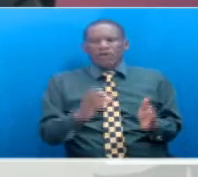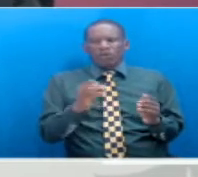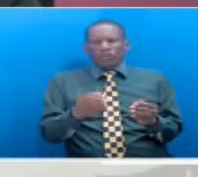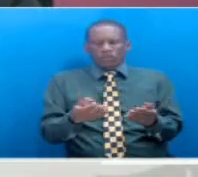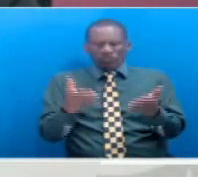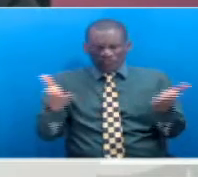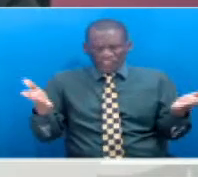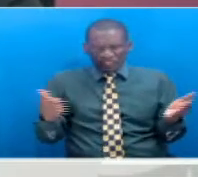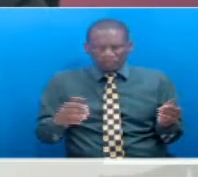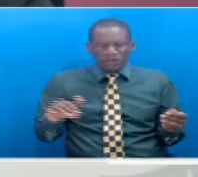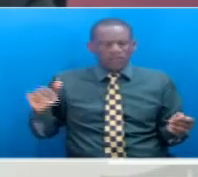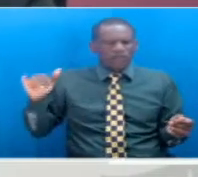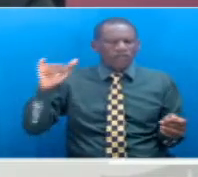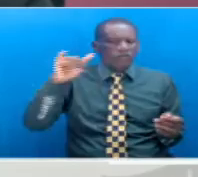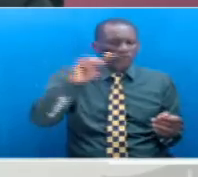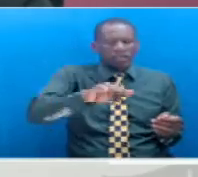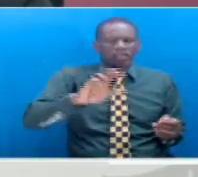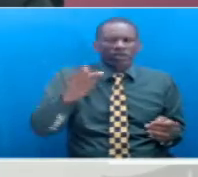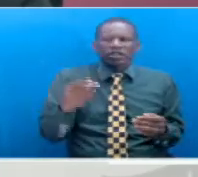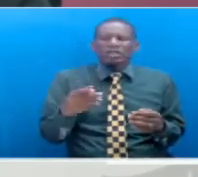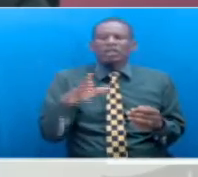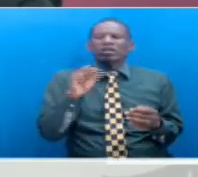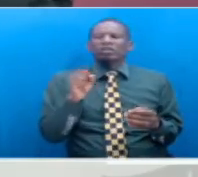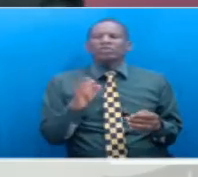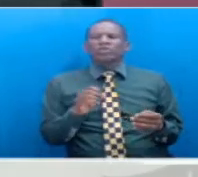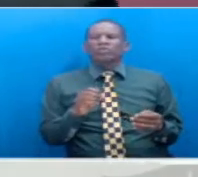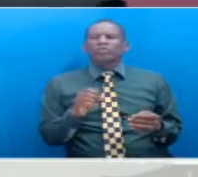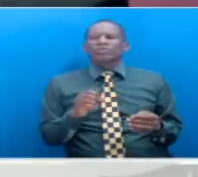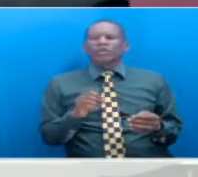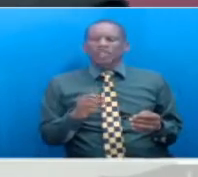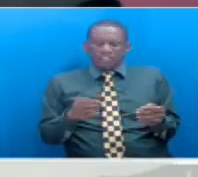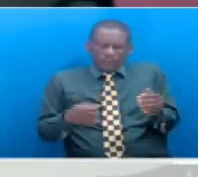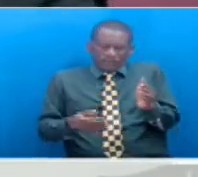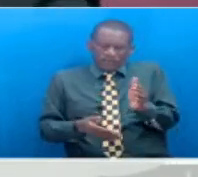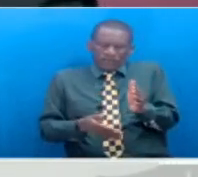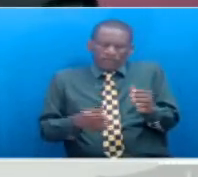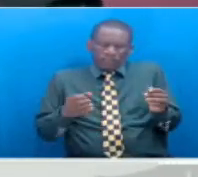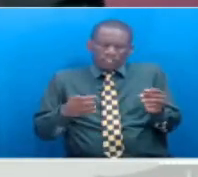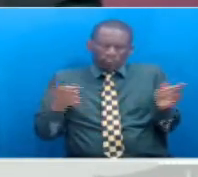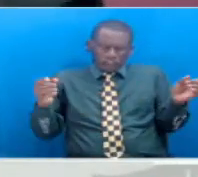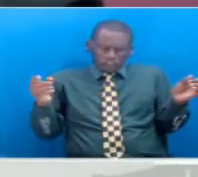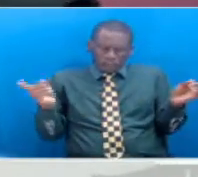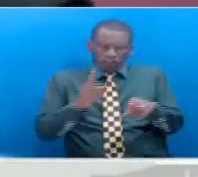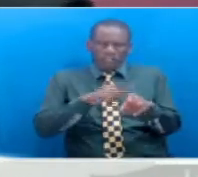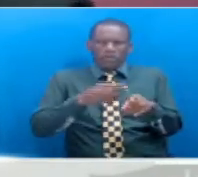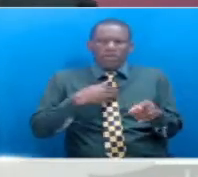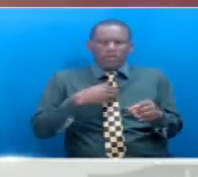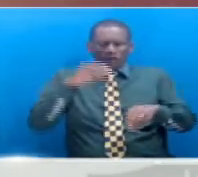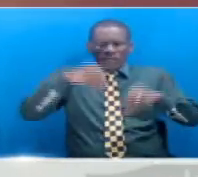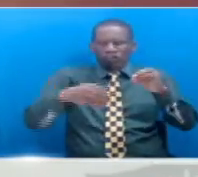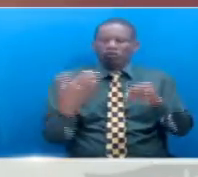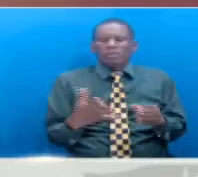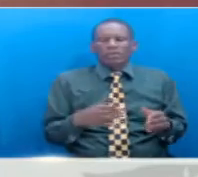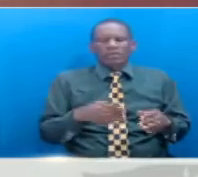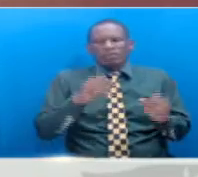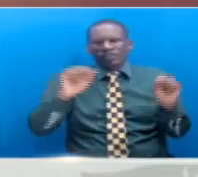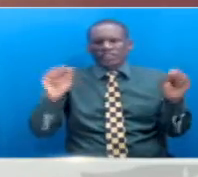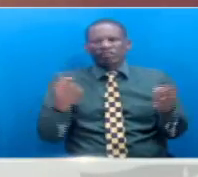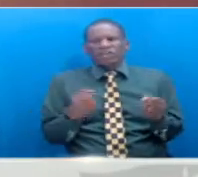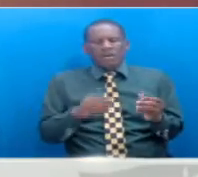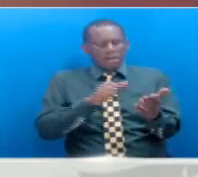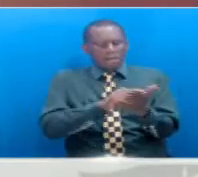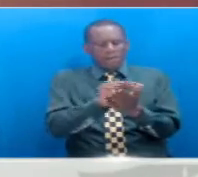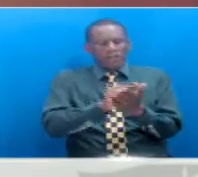that is being airlifted. So the sooner we have our ballot papers, the safer for us. The printing of